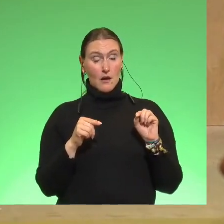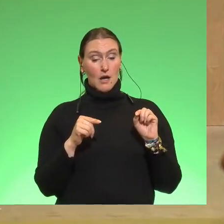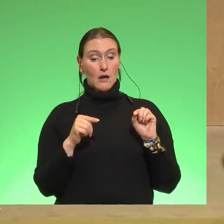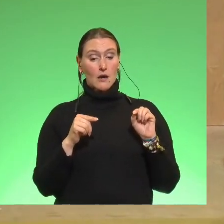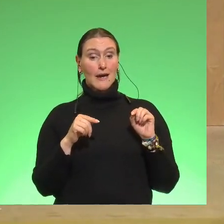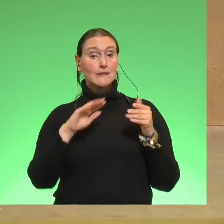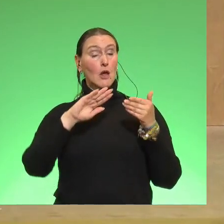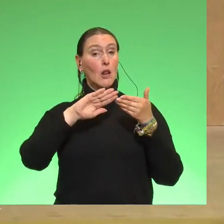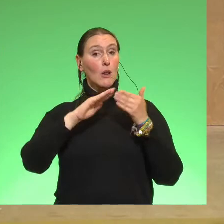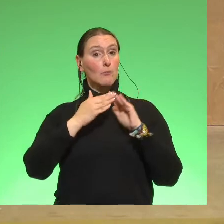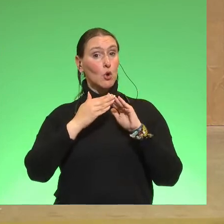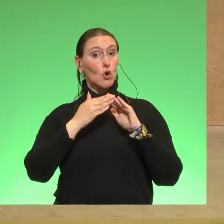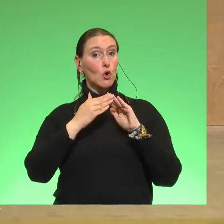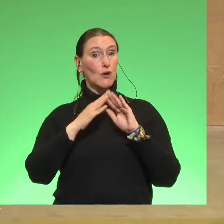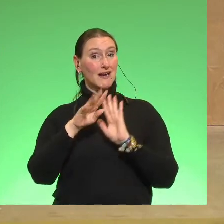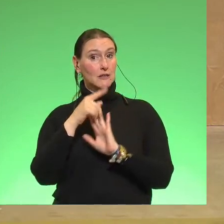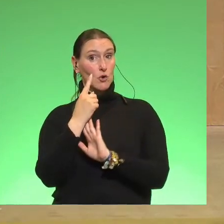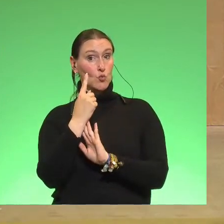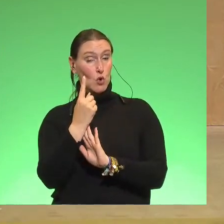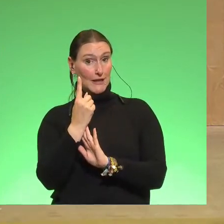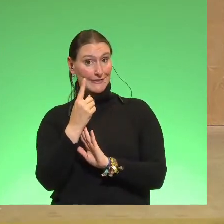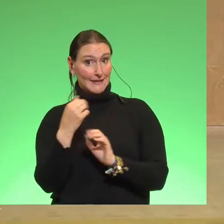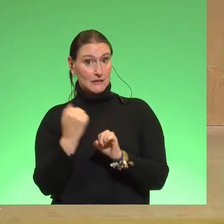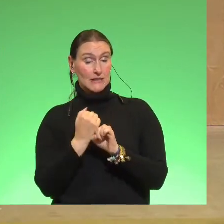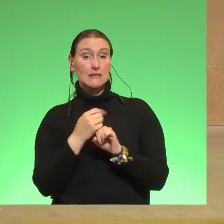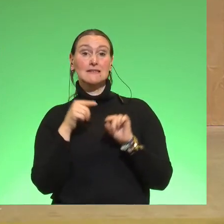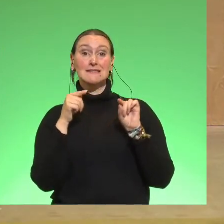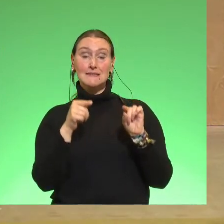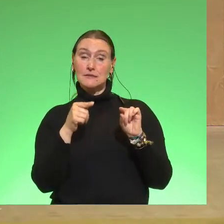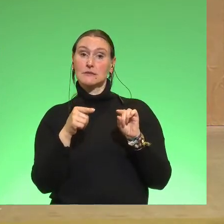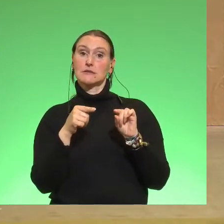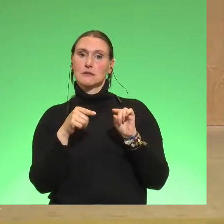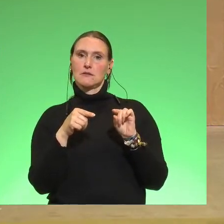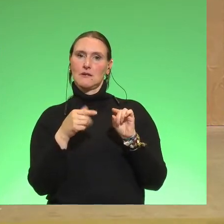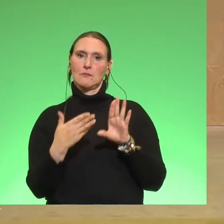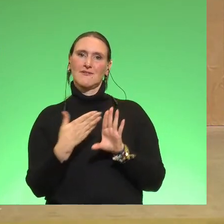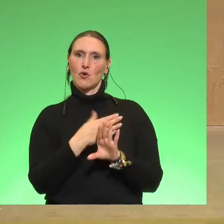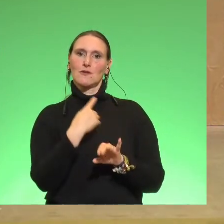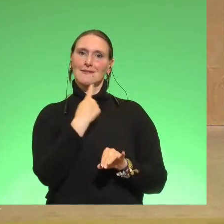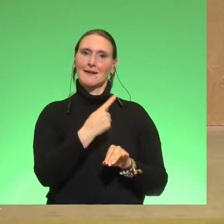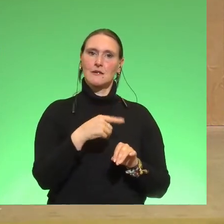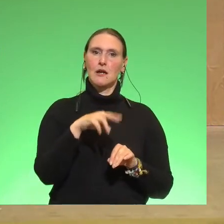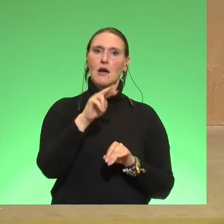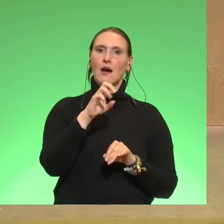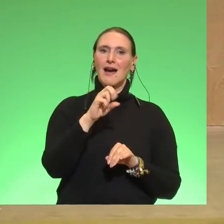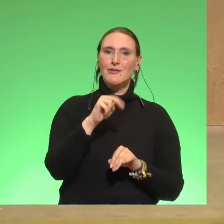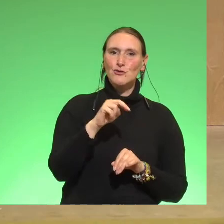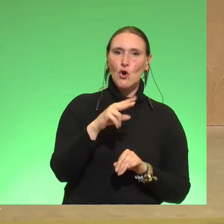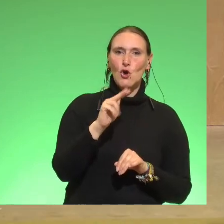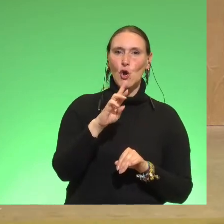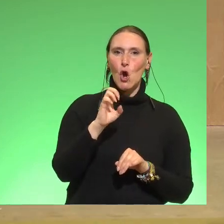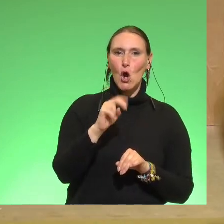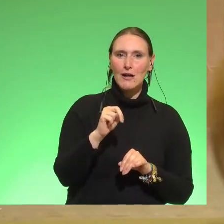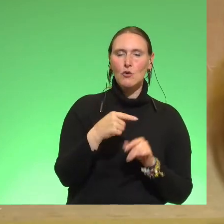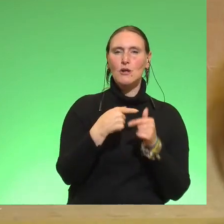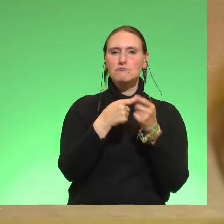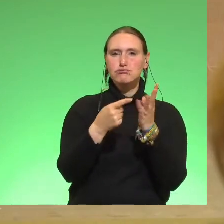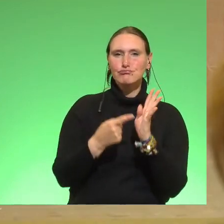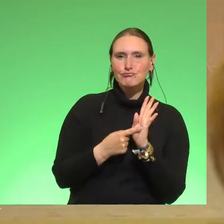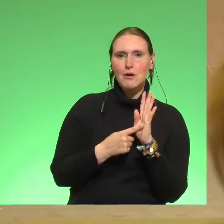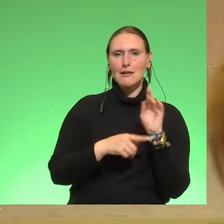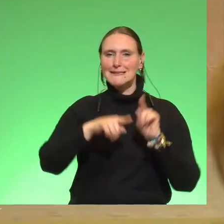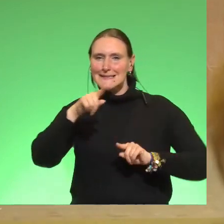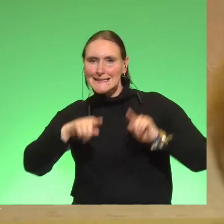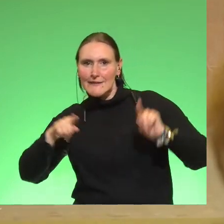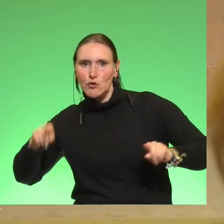did was a proposition when I talk about nongkrong and similar practices, is that a